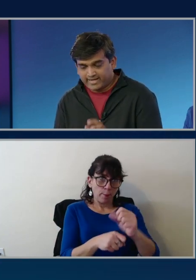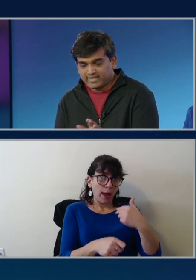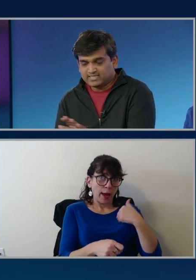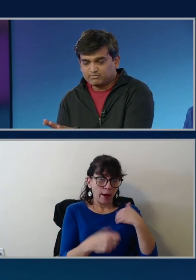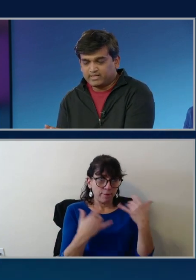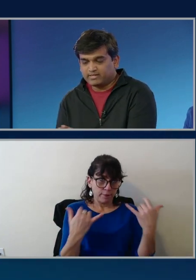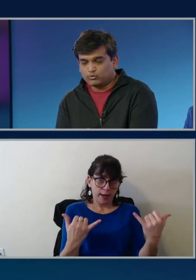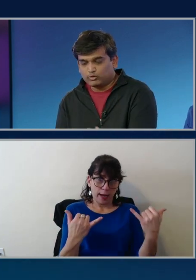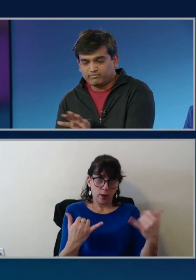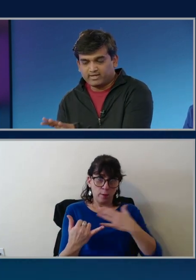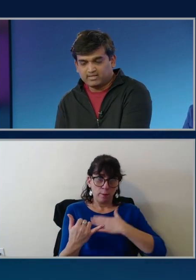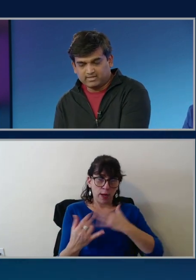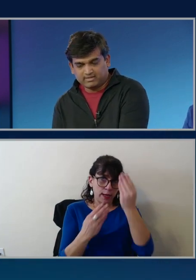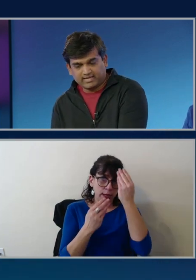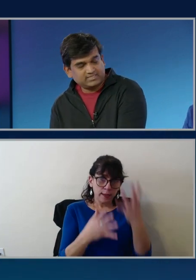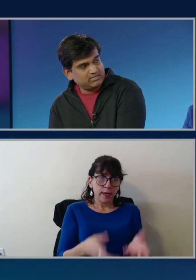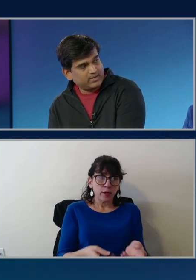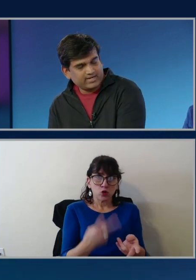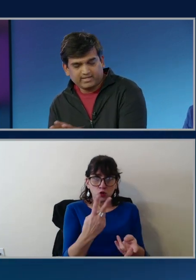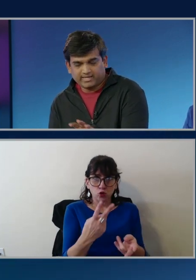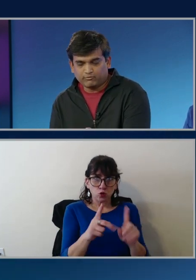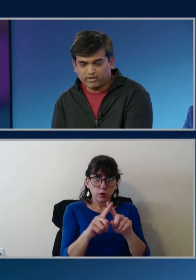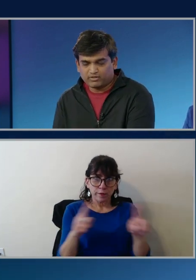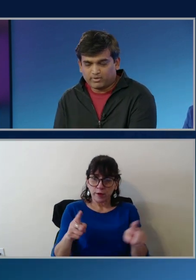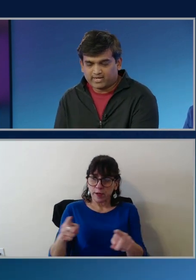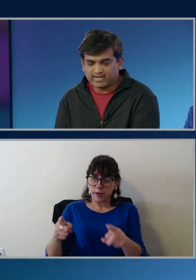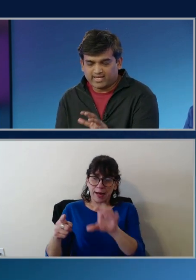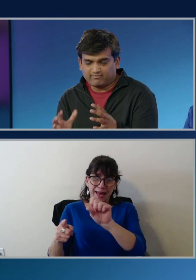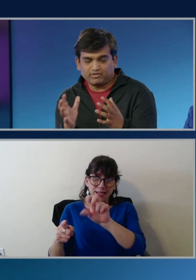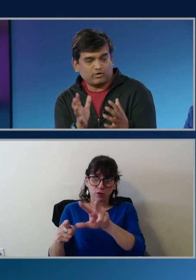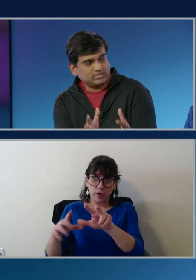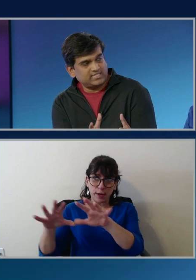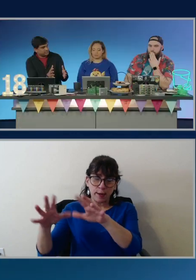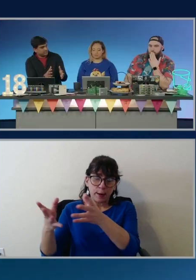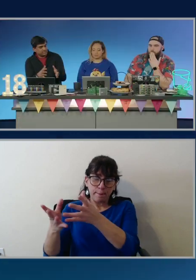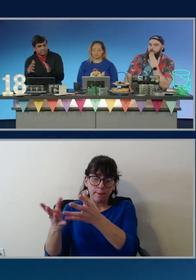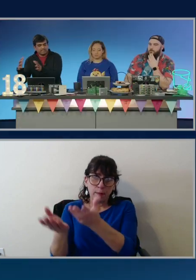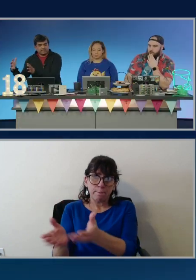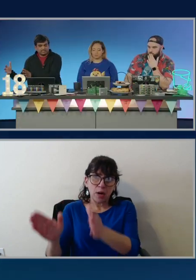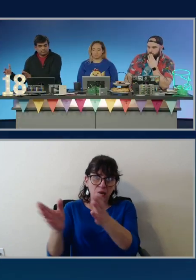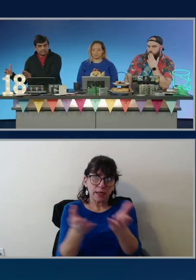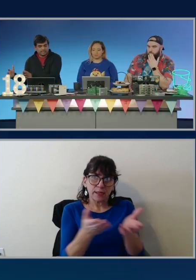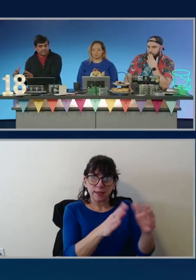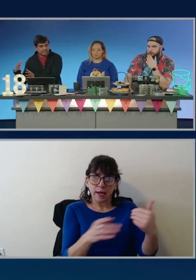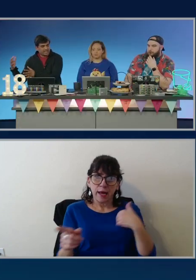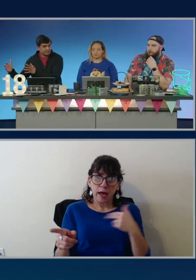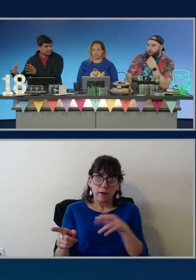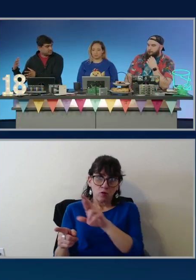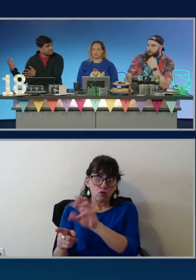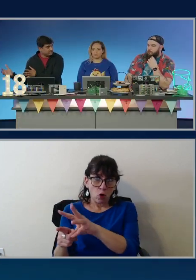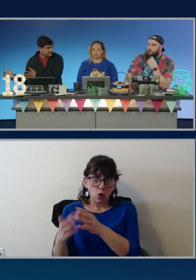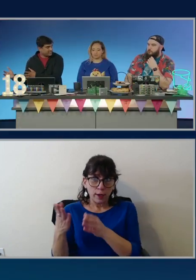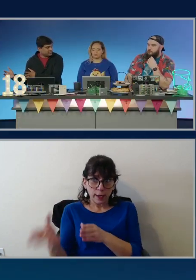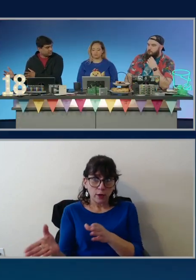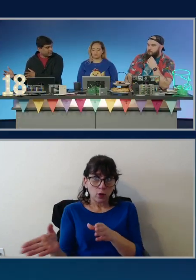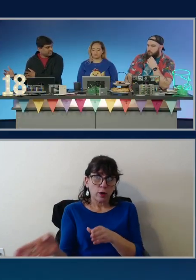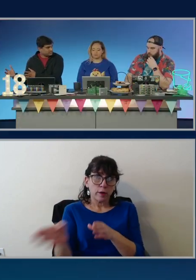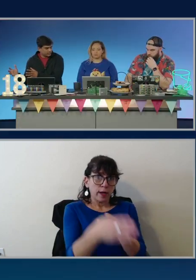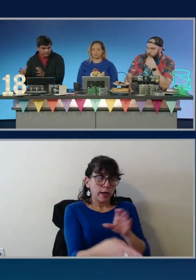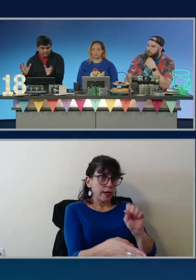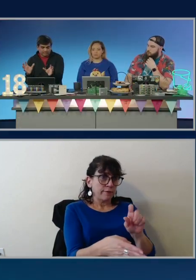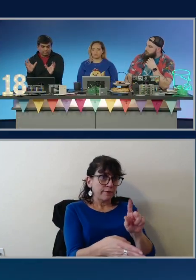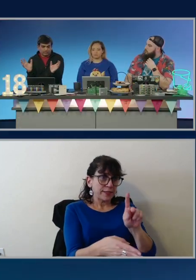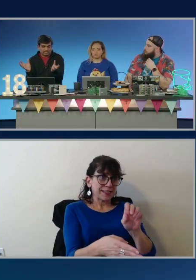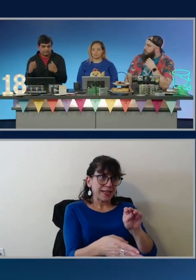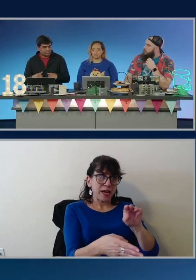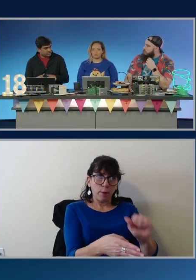My data is split into two different S3 buckets. Okay. In one of the bucket, I have the raw CSV. In another bucket, I have some schema attached to that. Okay,